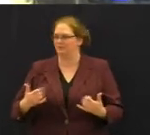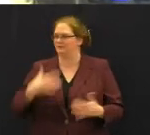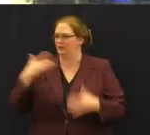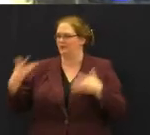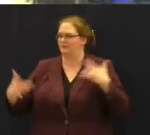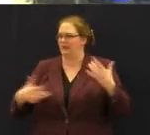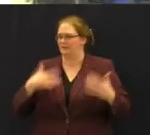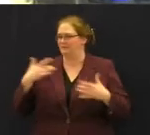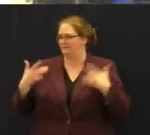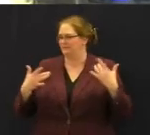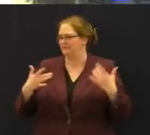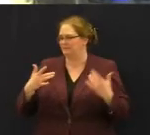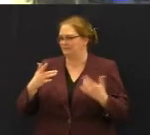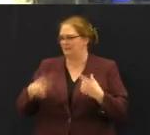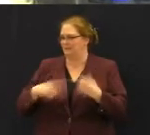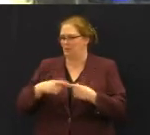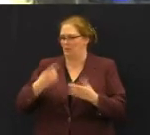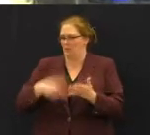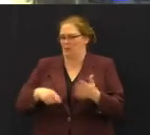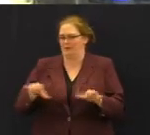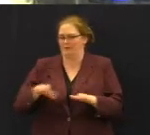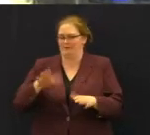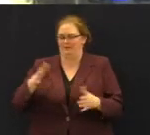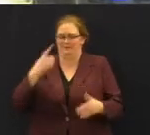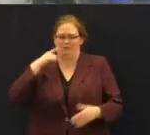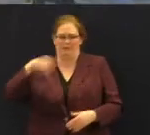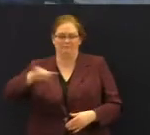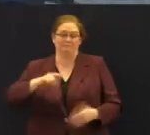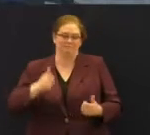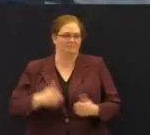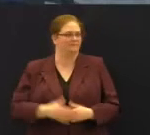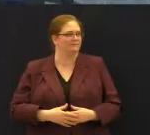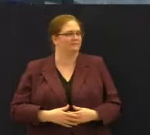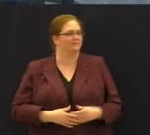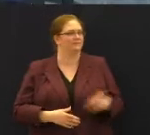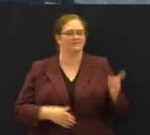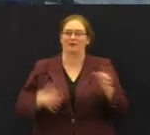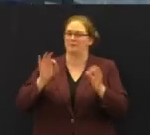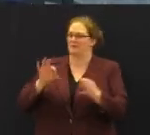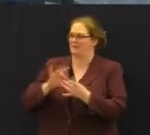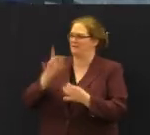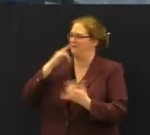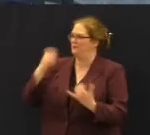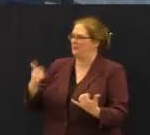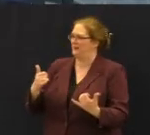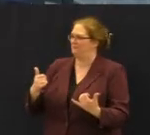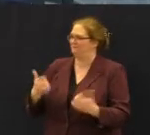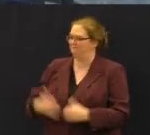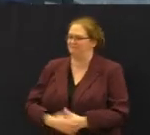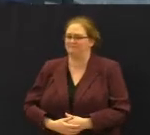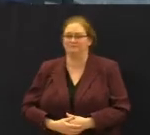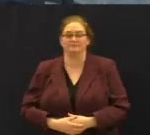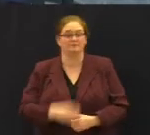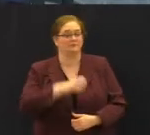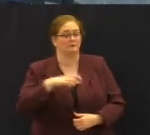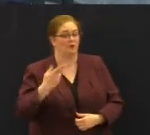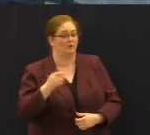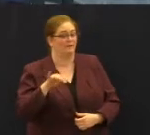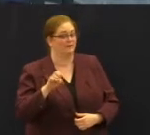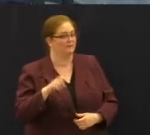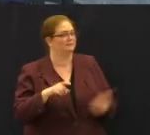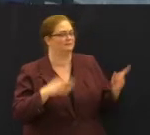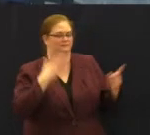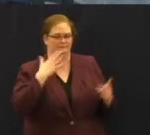excited about what we did here today for them. Thank you. Perfect comments for today. That's been great. Commissioner Harvey? Thank